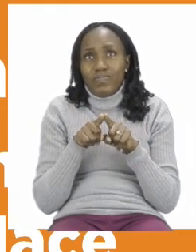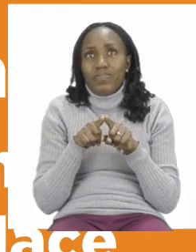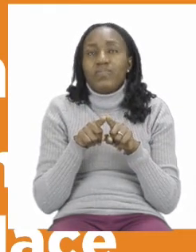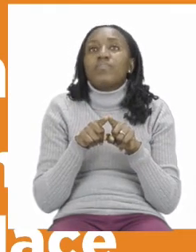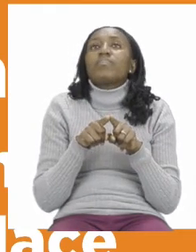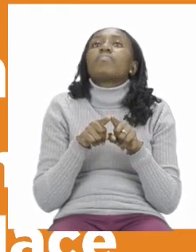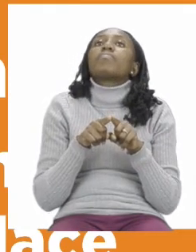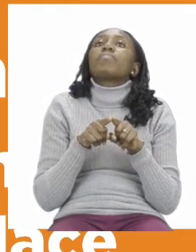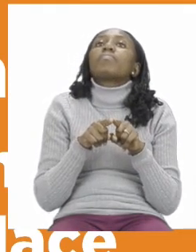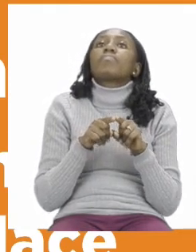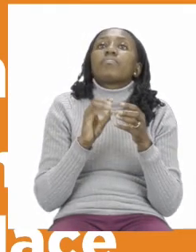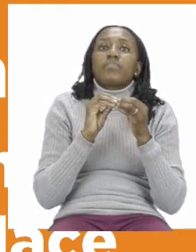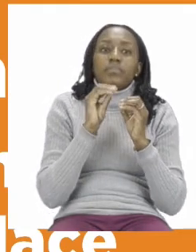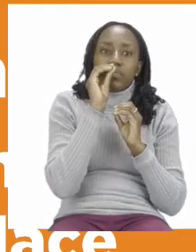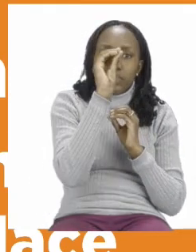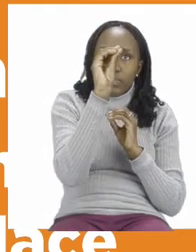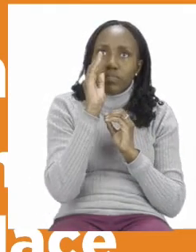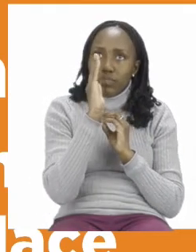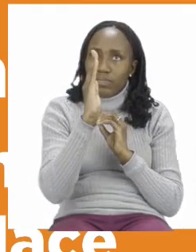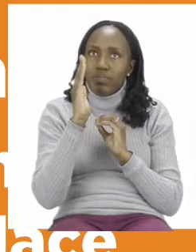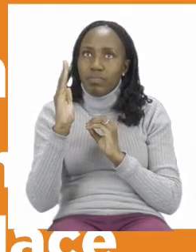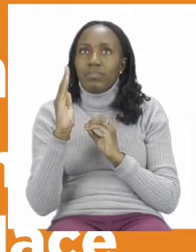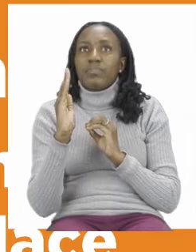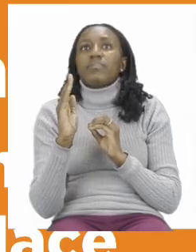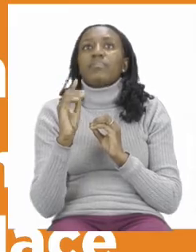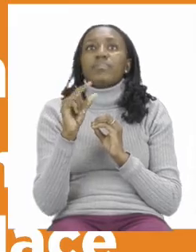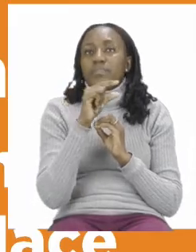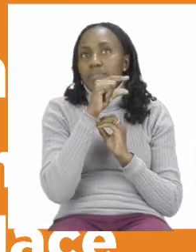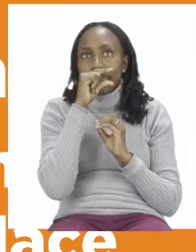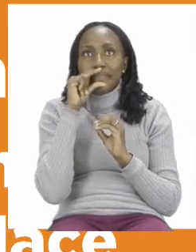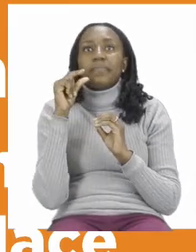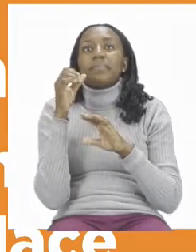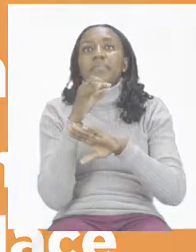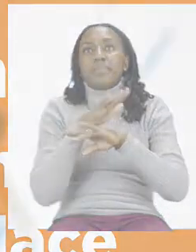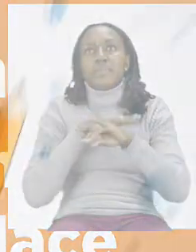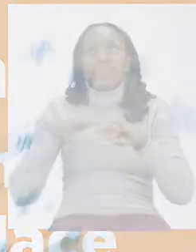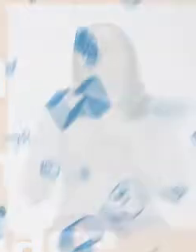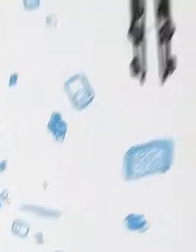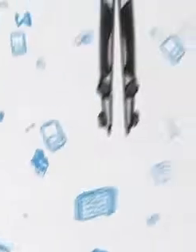words, place value, and labeling animals.